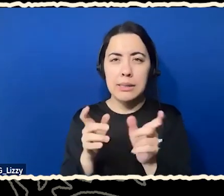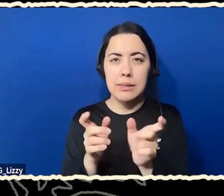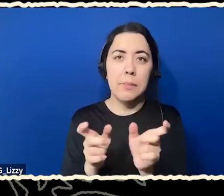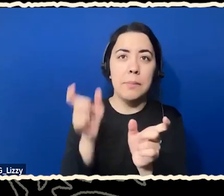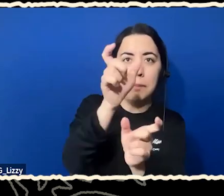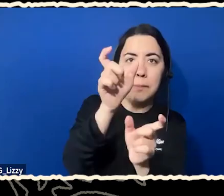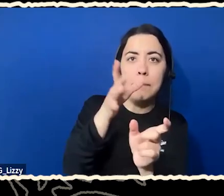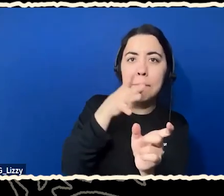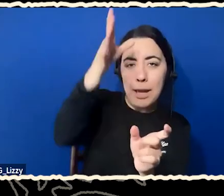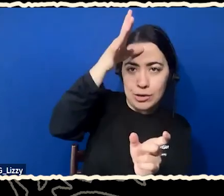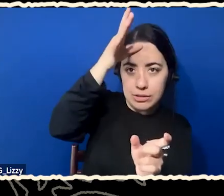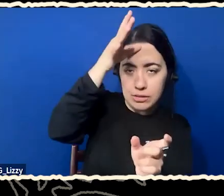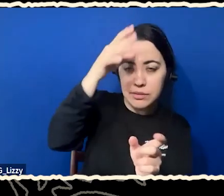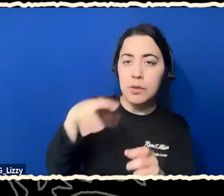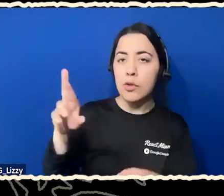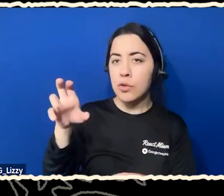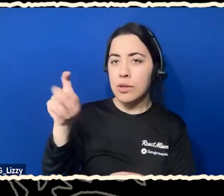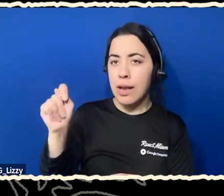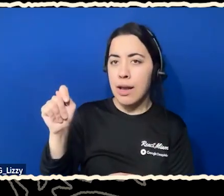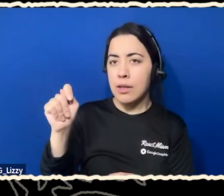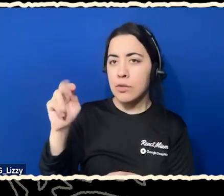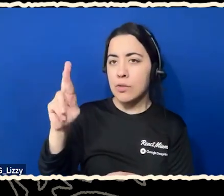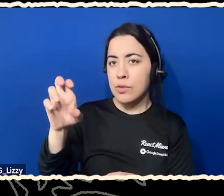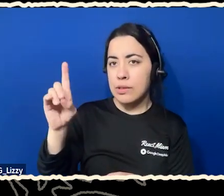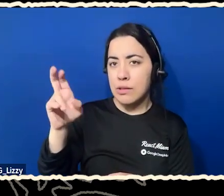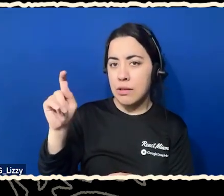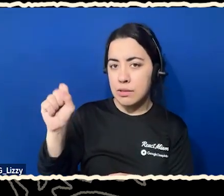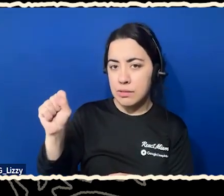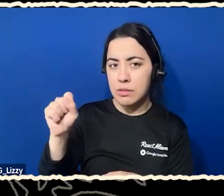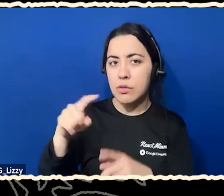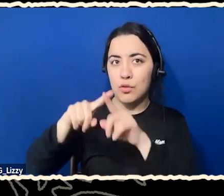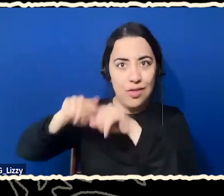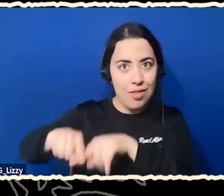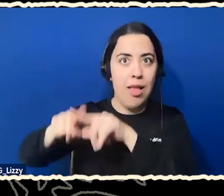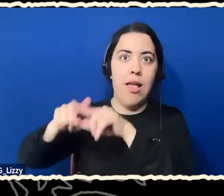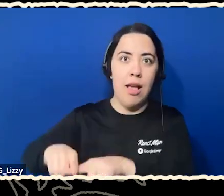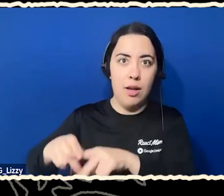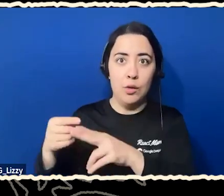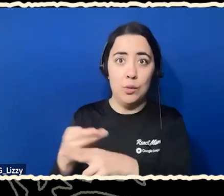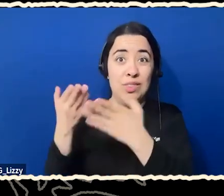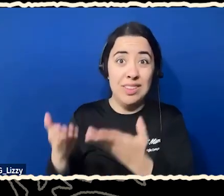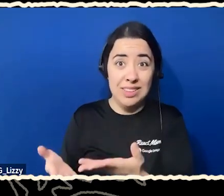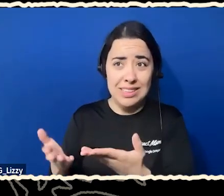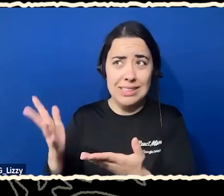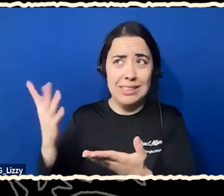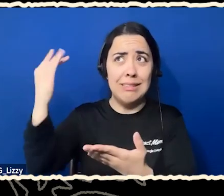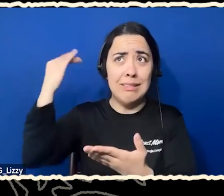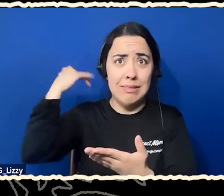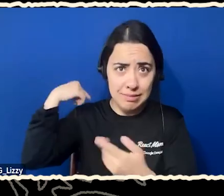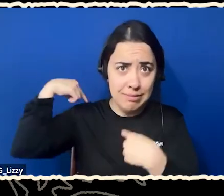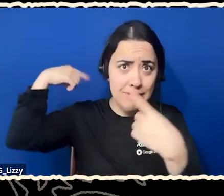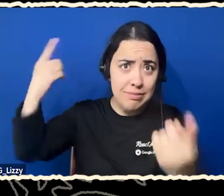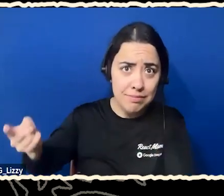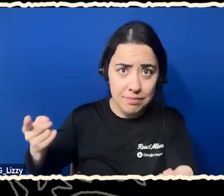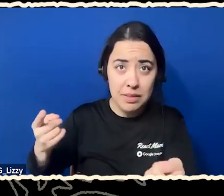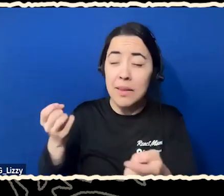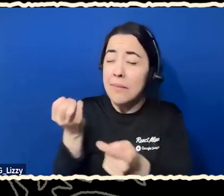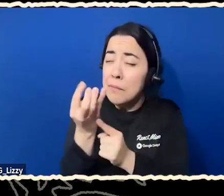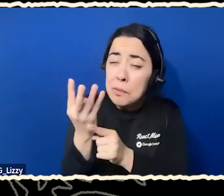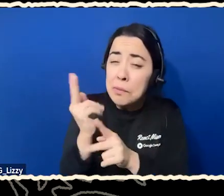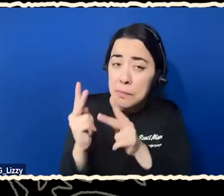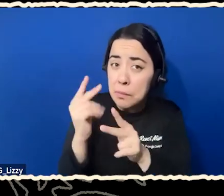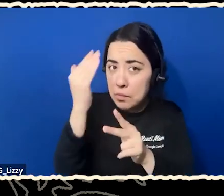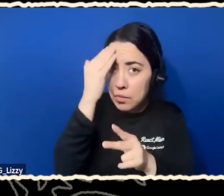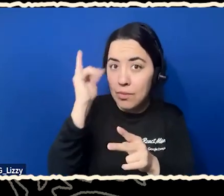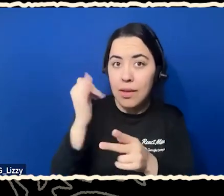something. React Redux has relied on this from the very start. But very few people actually know that this is part of React's built-in